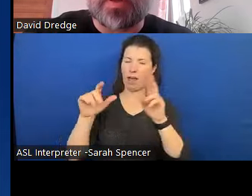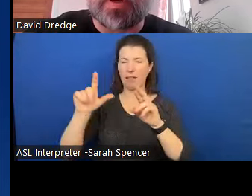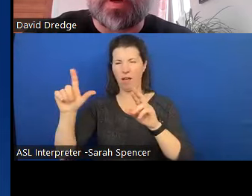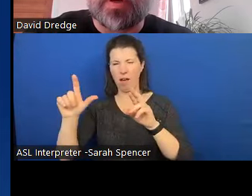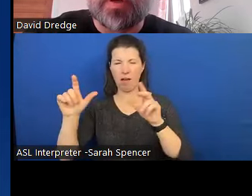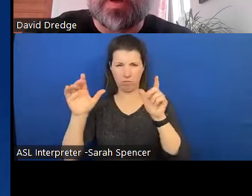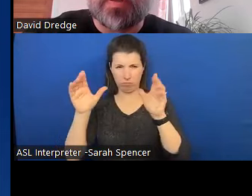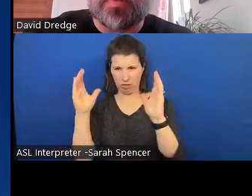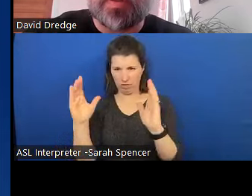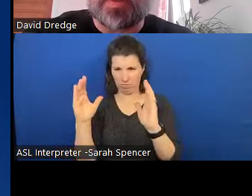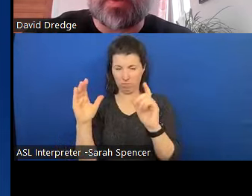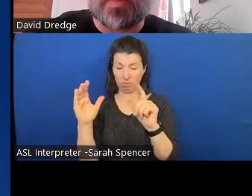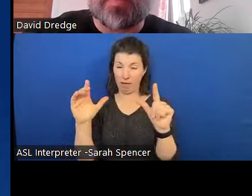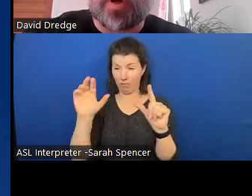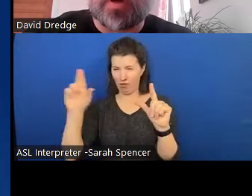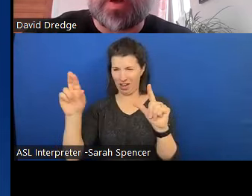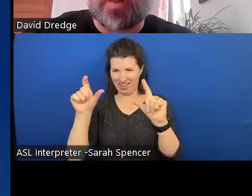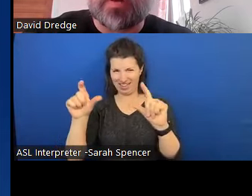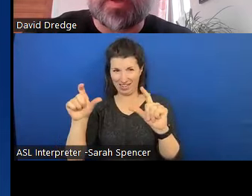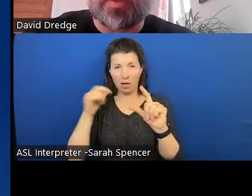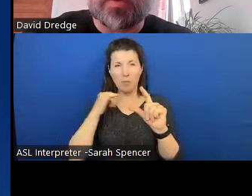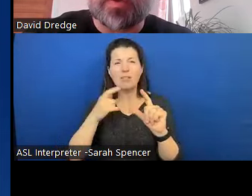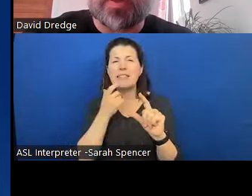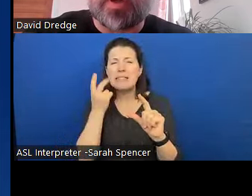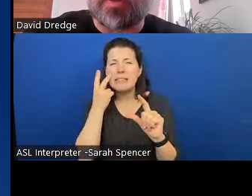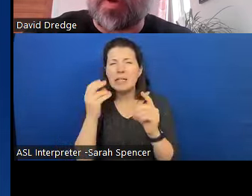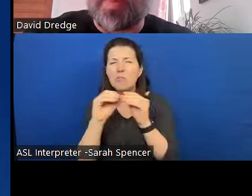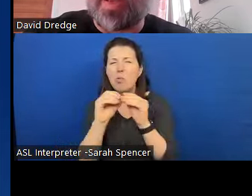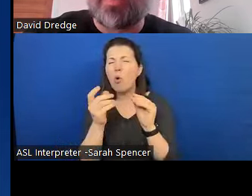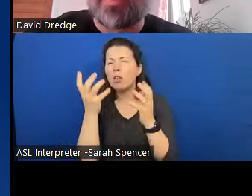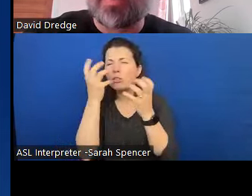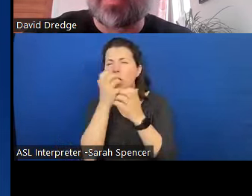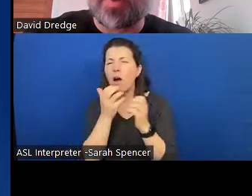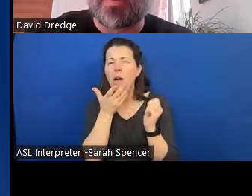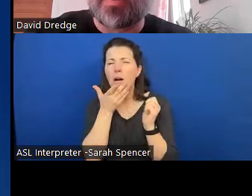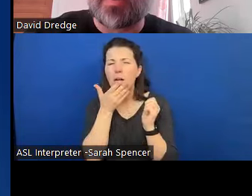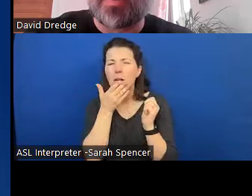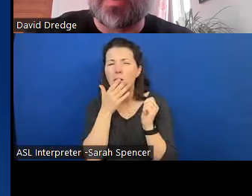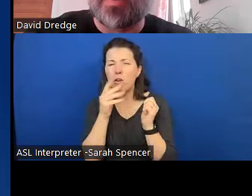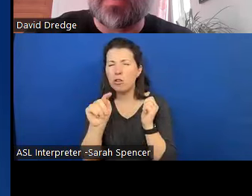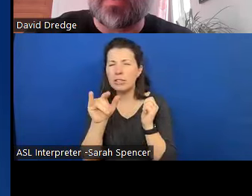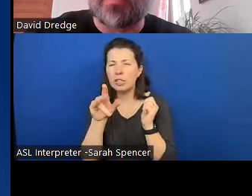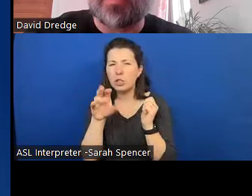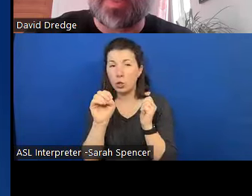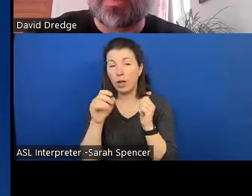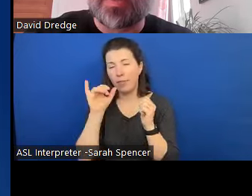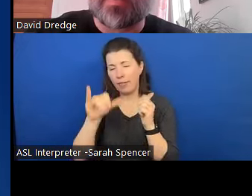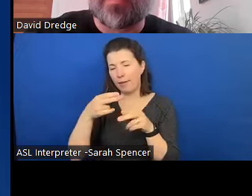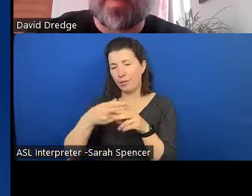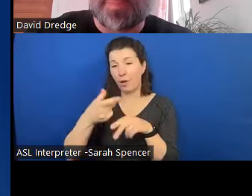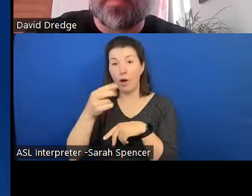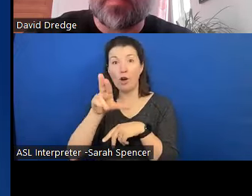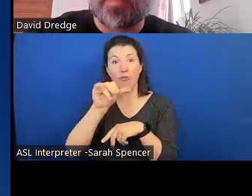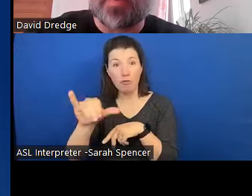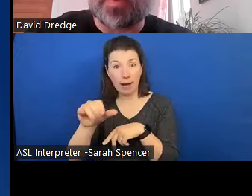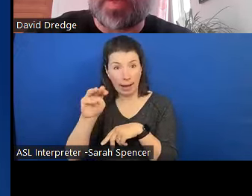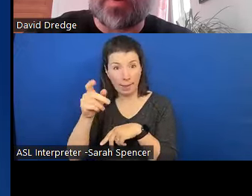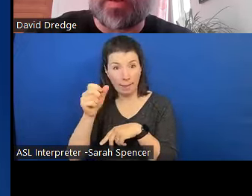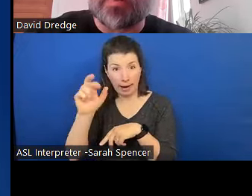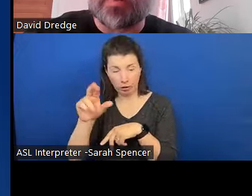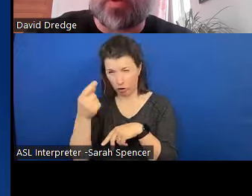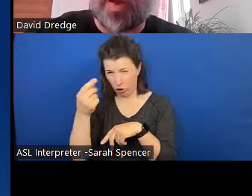notice are this strip of darker colored tissue is called gray matter, and this is where the nerve cells live.